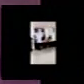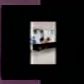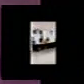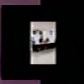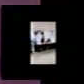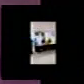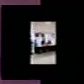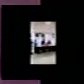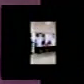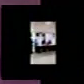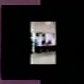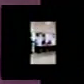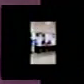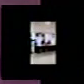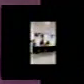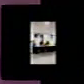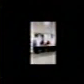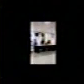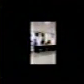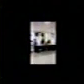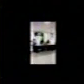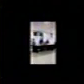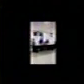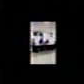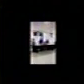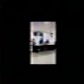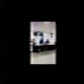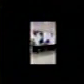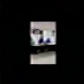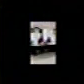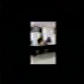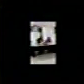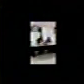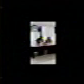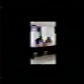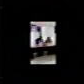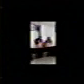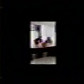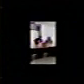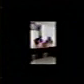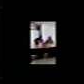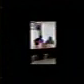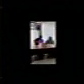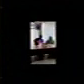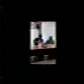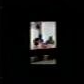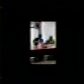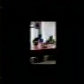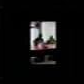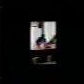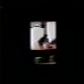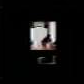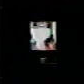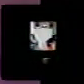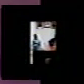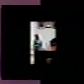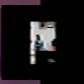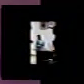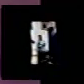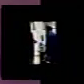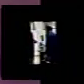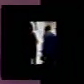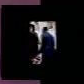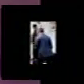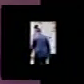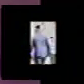has anointed us, is God. That is, Paul the Apostle was saying, it is God himself that has